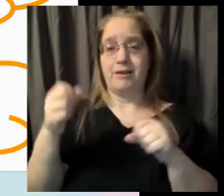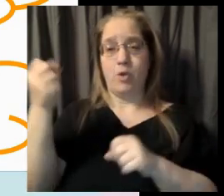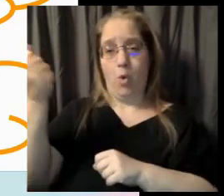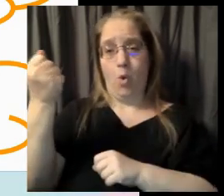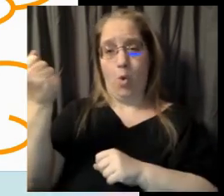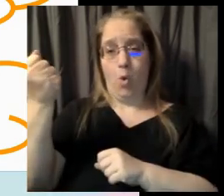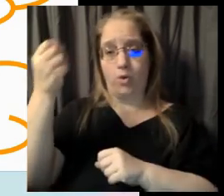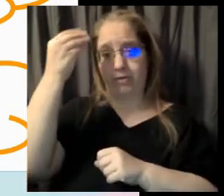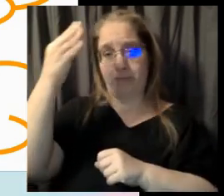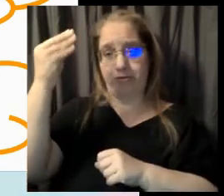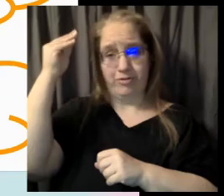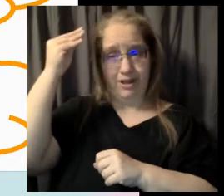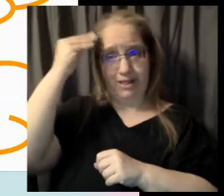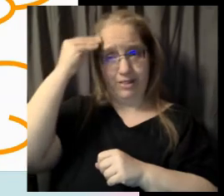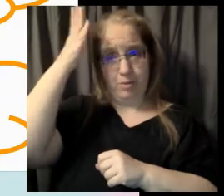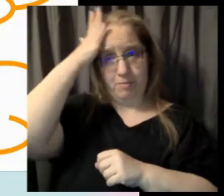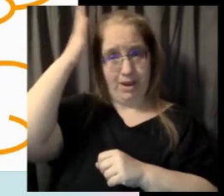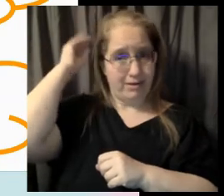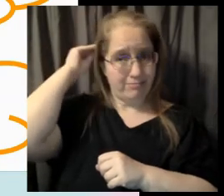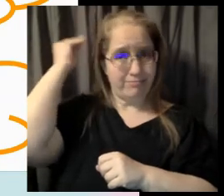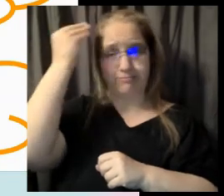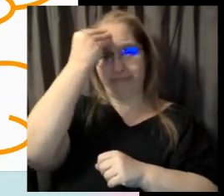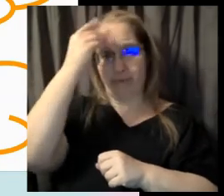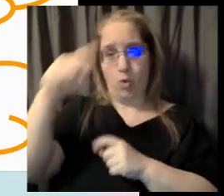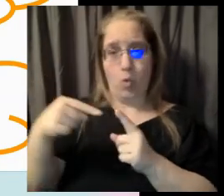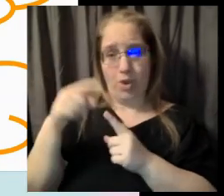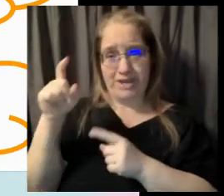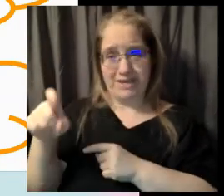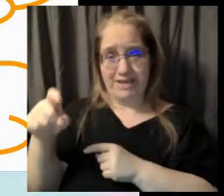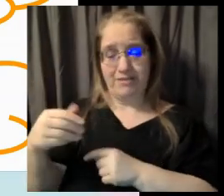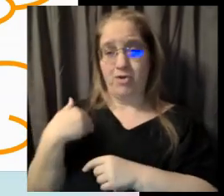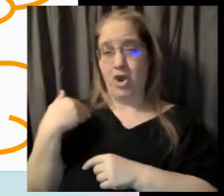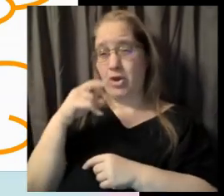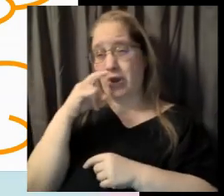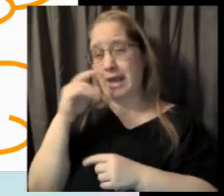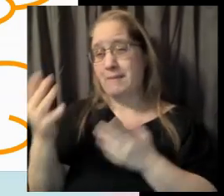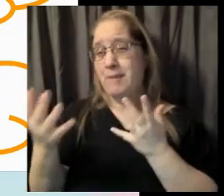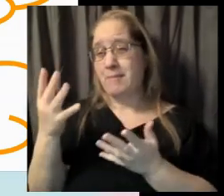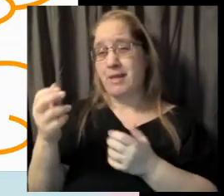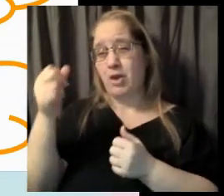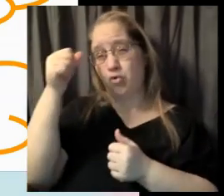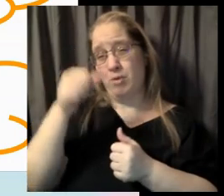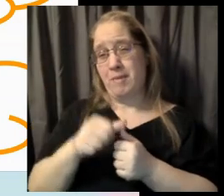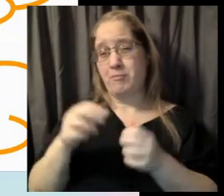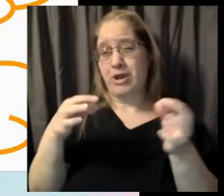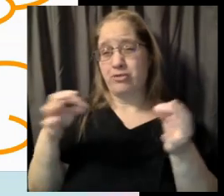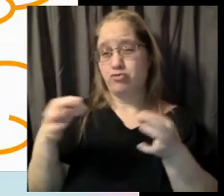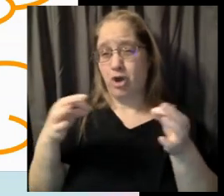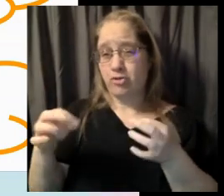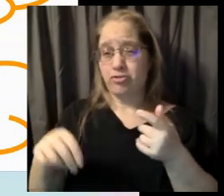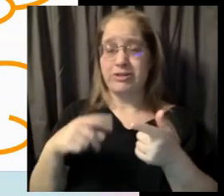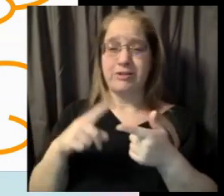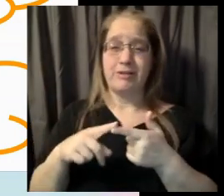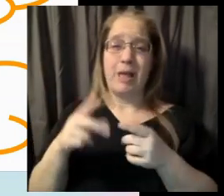their minds and access it when needed. So for younger children, this might look like remembering instructions, participating